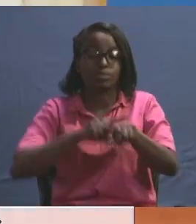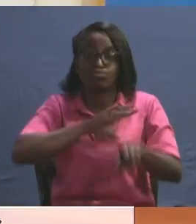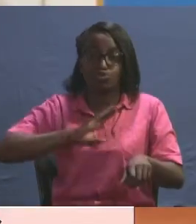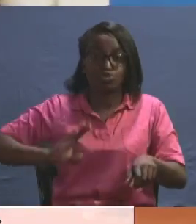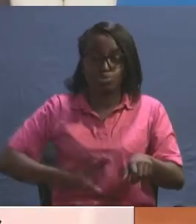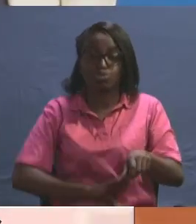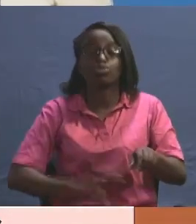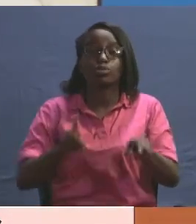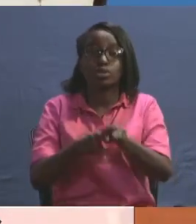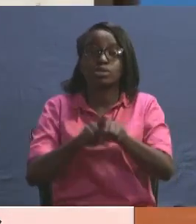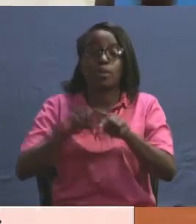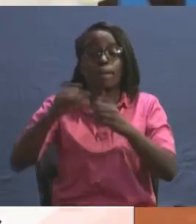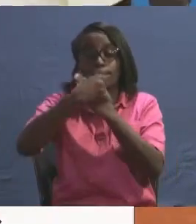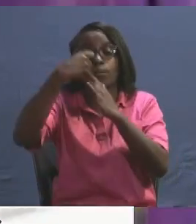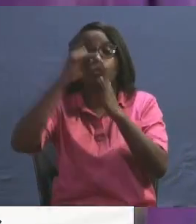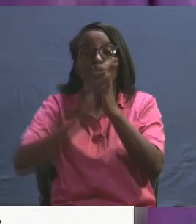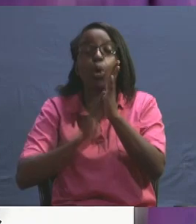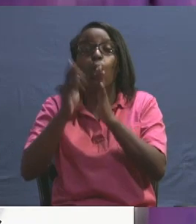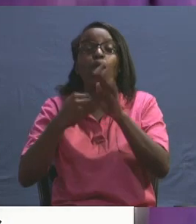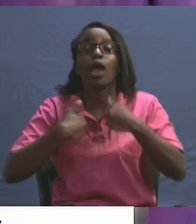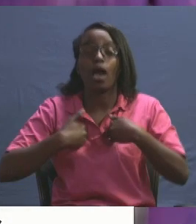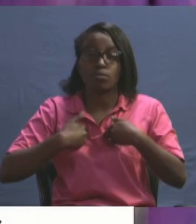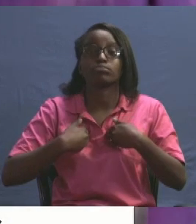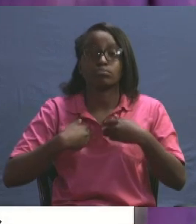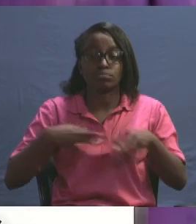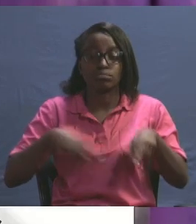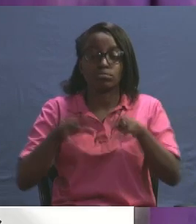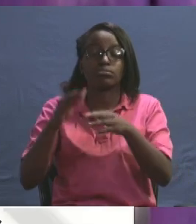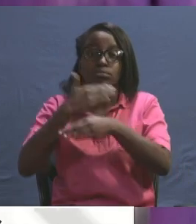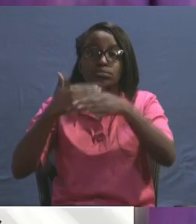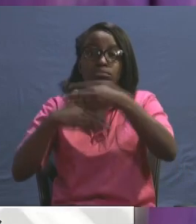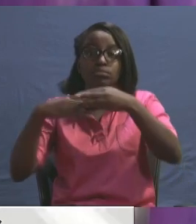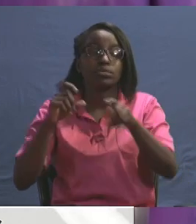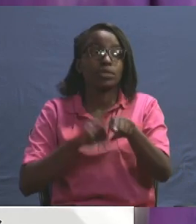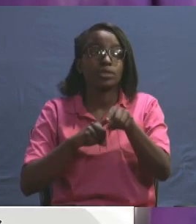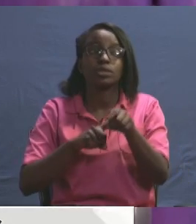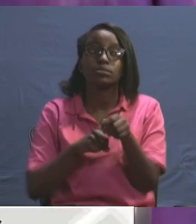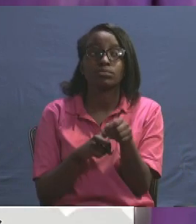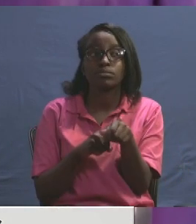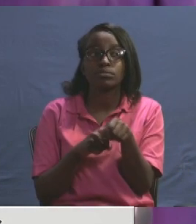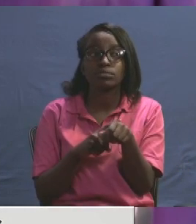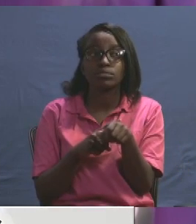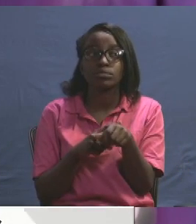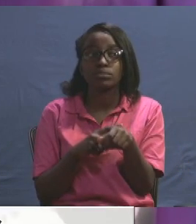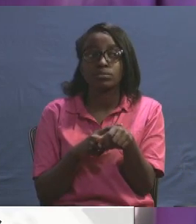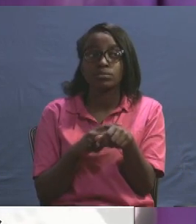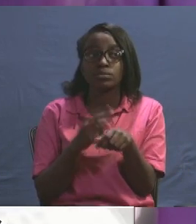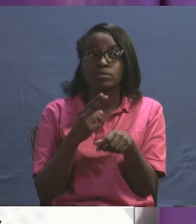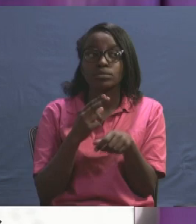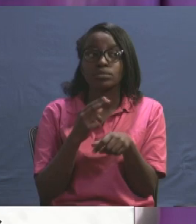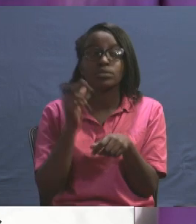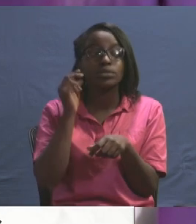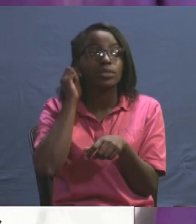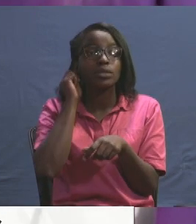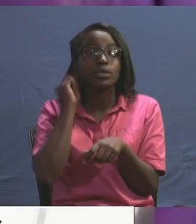projects, particularly in road construction. I know you have many expectations come out here, Nandi. I want to give you